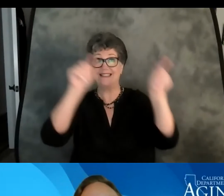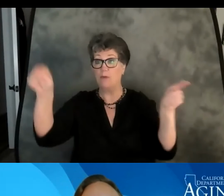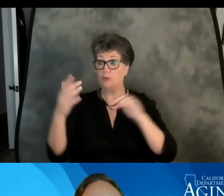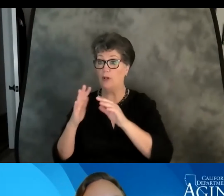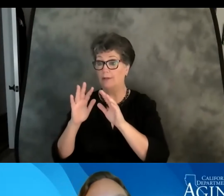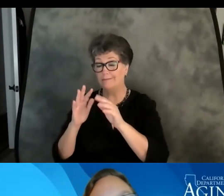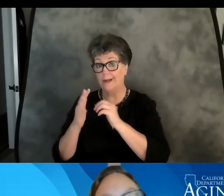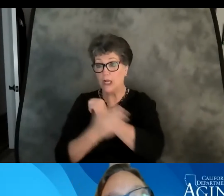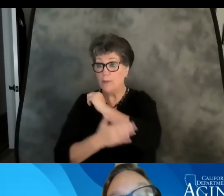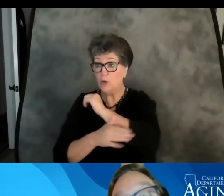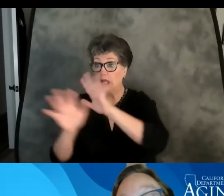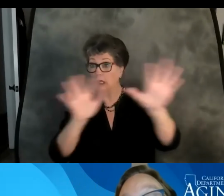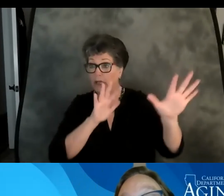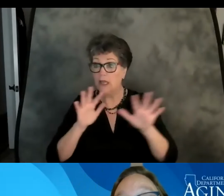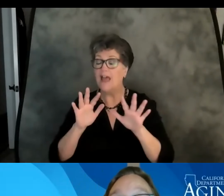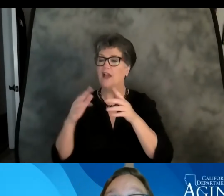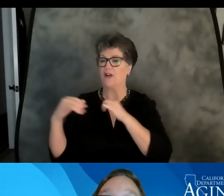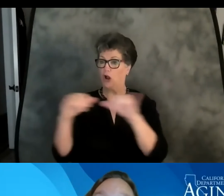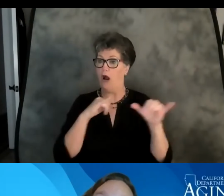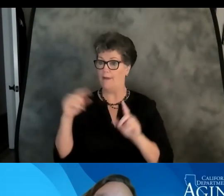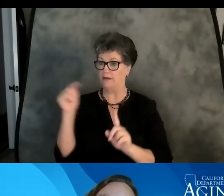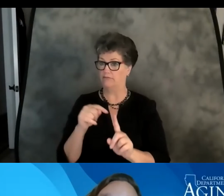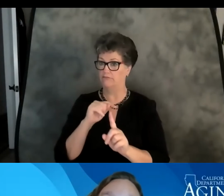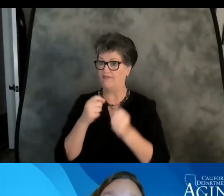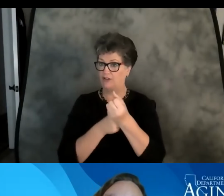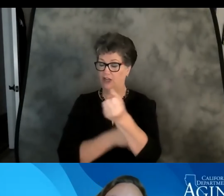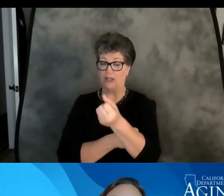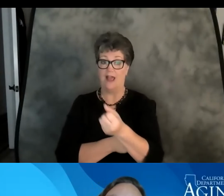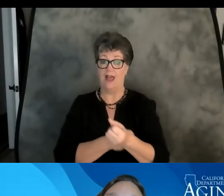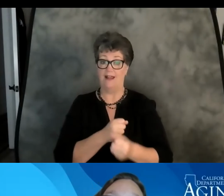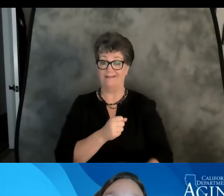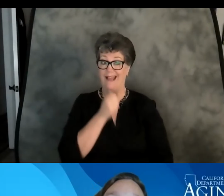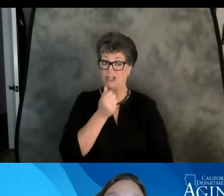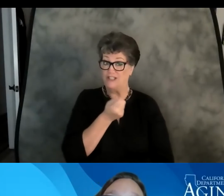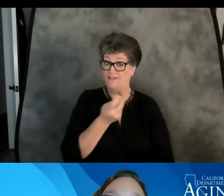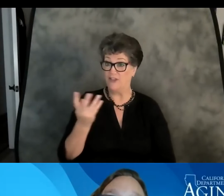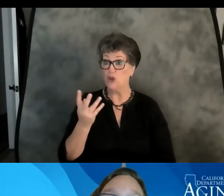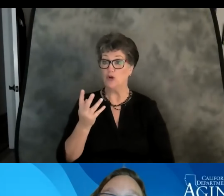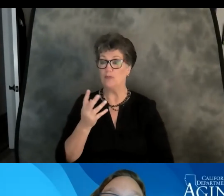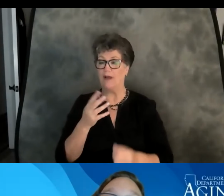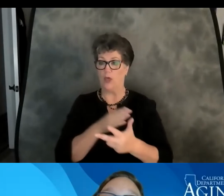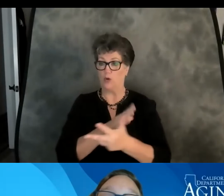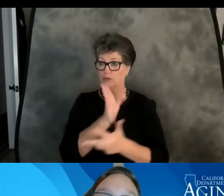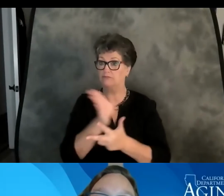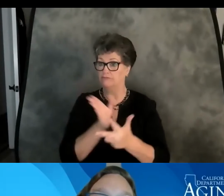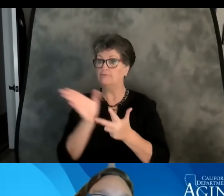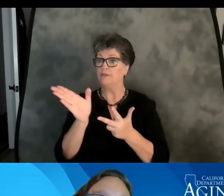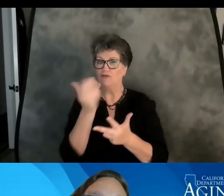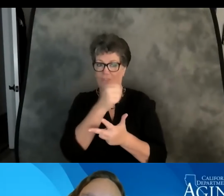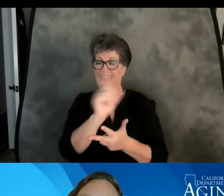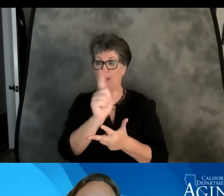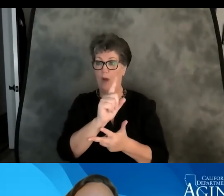that there's a common core. And then again, that it's not just a few, it's really those spokes, those branches to really